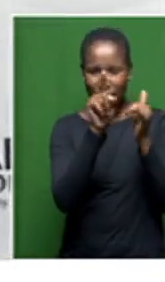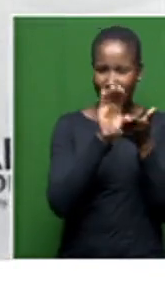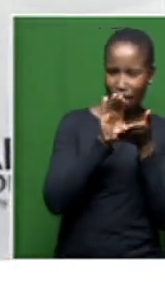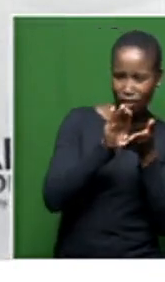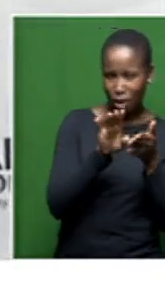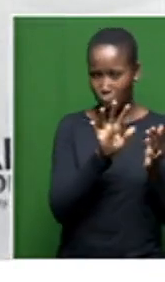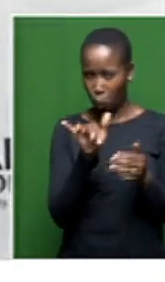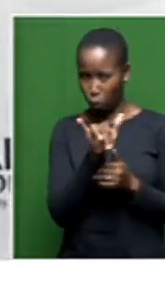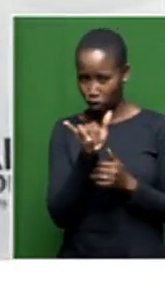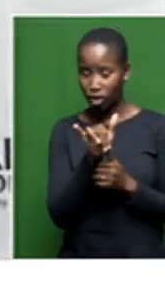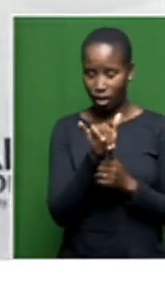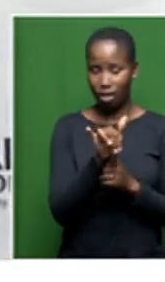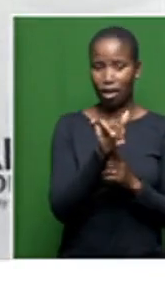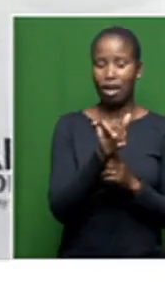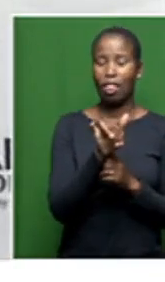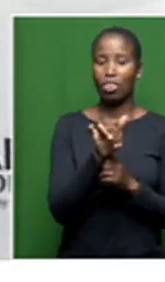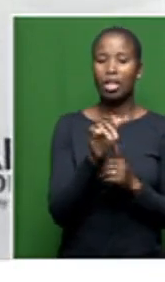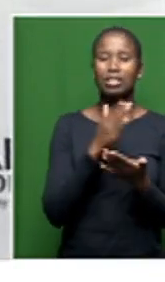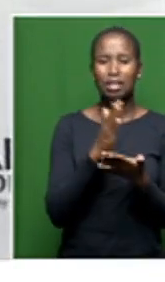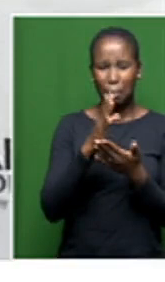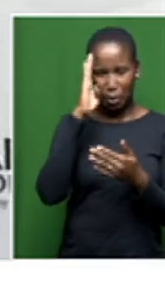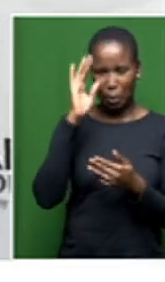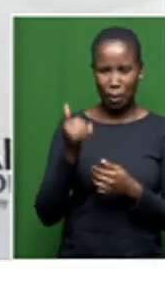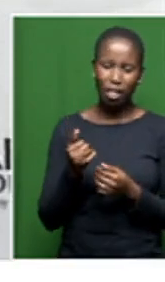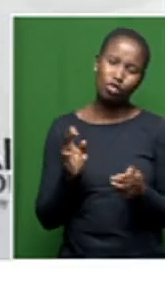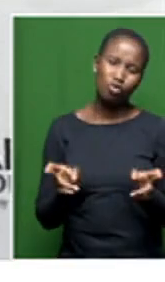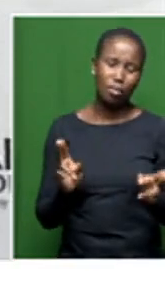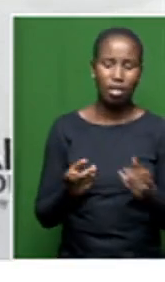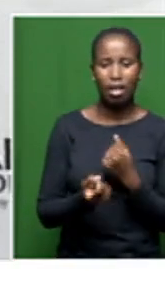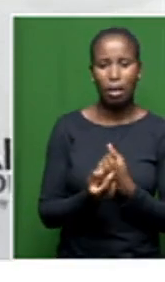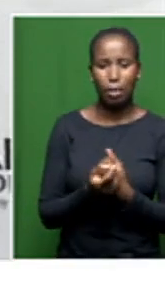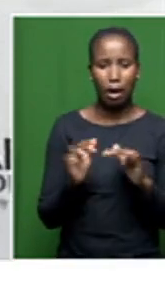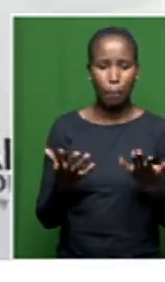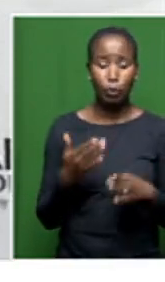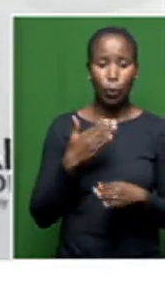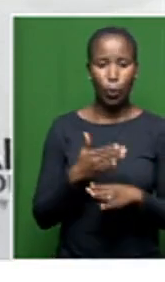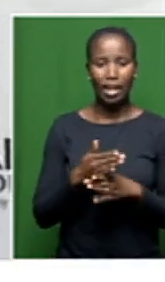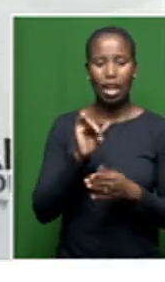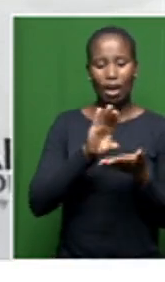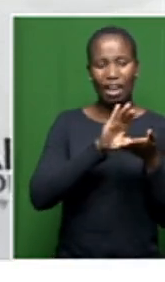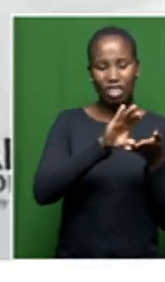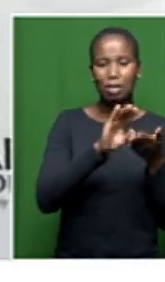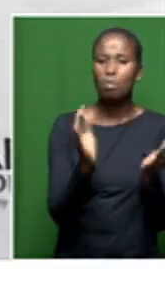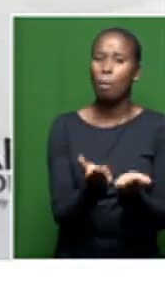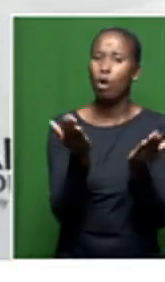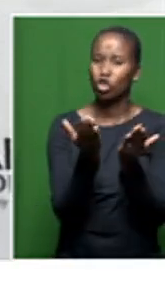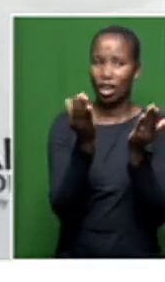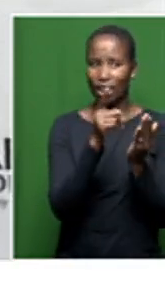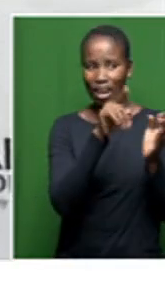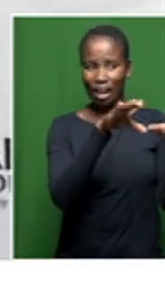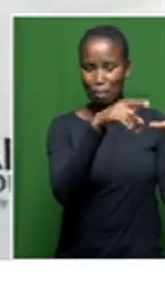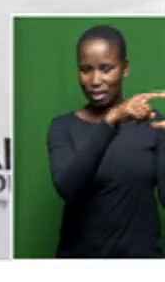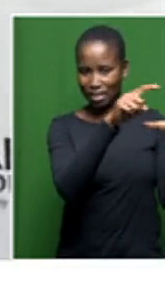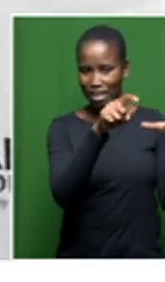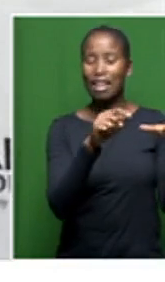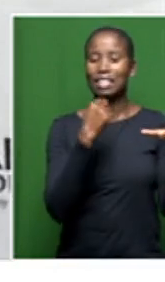undertake. Some of these we would know during just the normal course of the work of the investment promotion agencies when investors